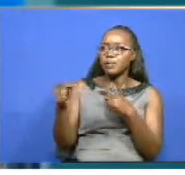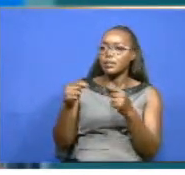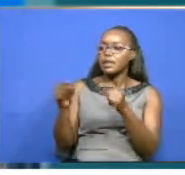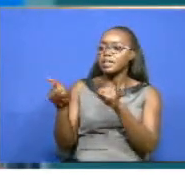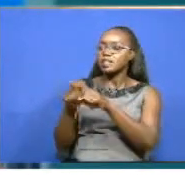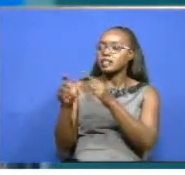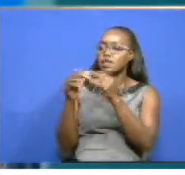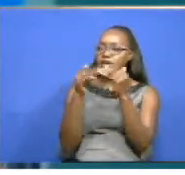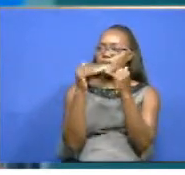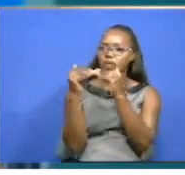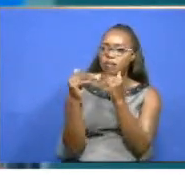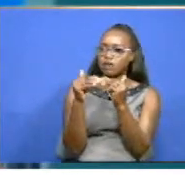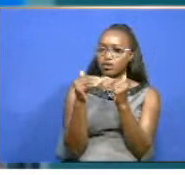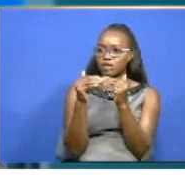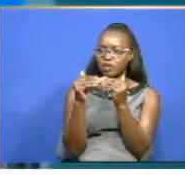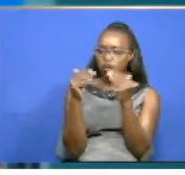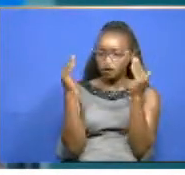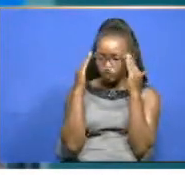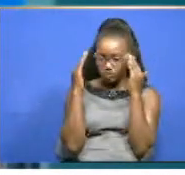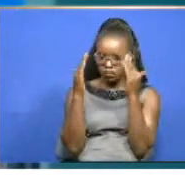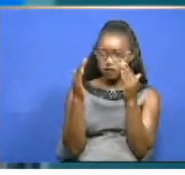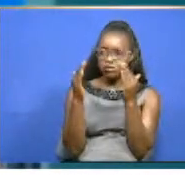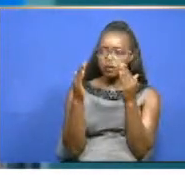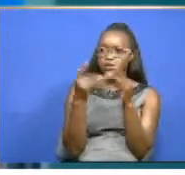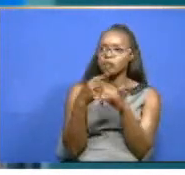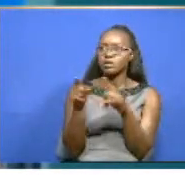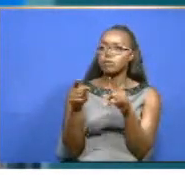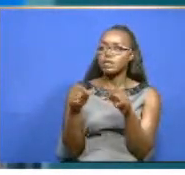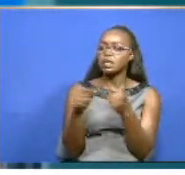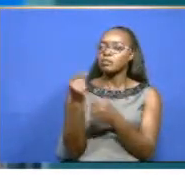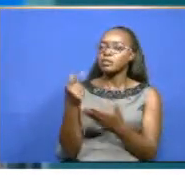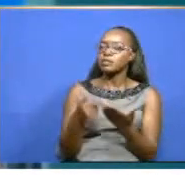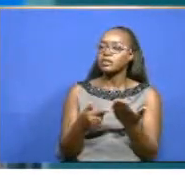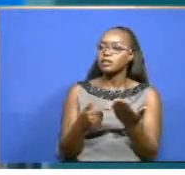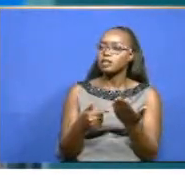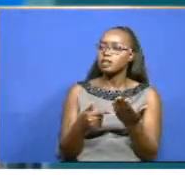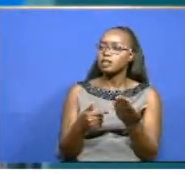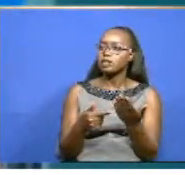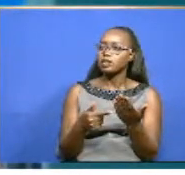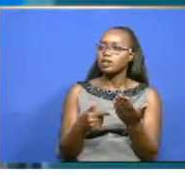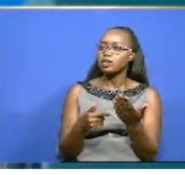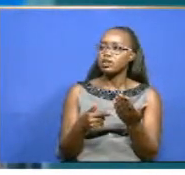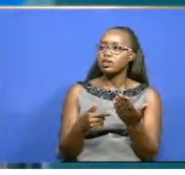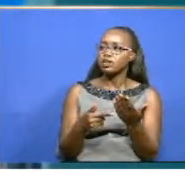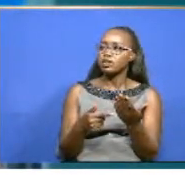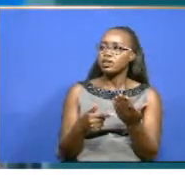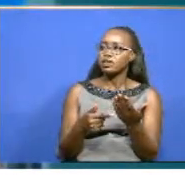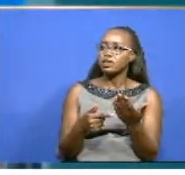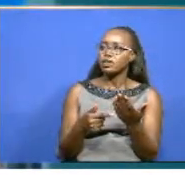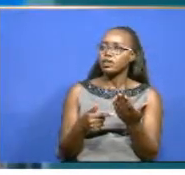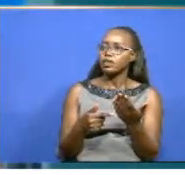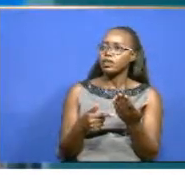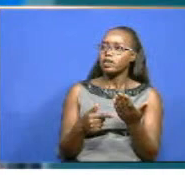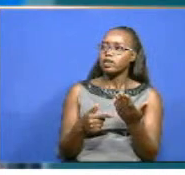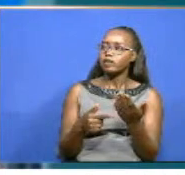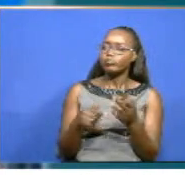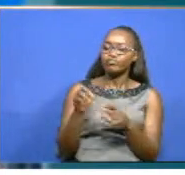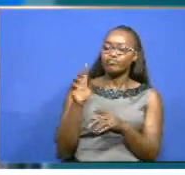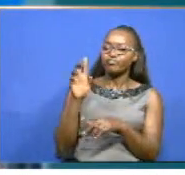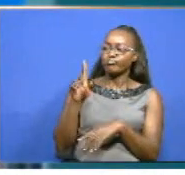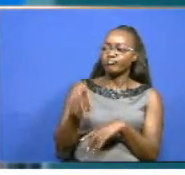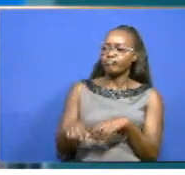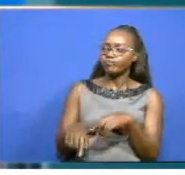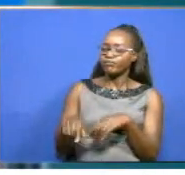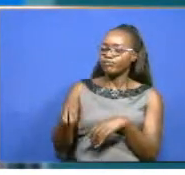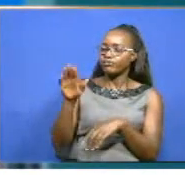level and concomitant. So, but what really happened is that there has been a wobble, you know, up and